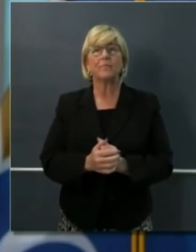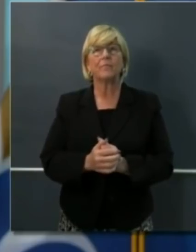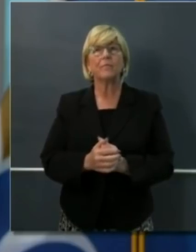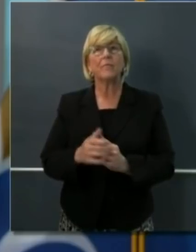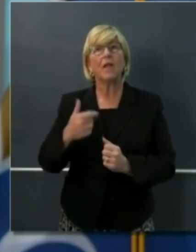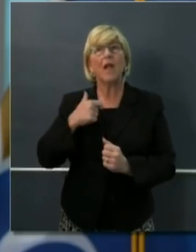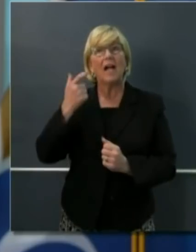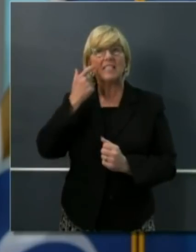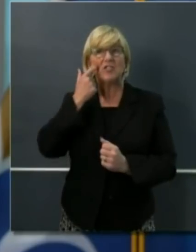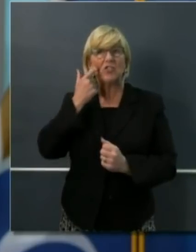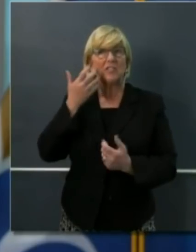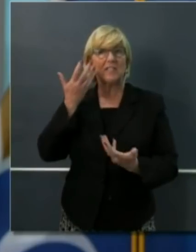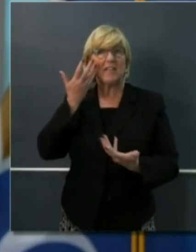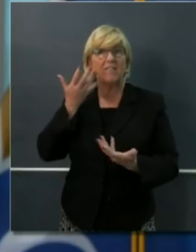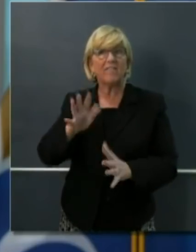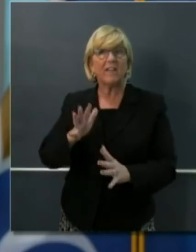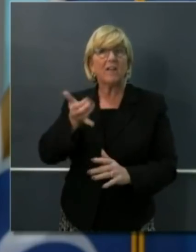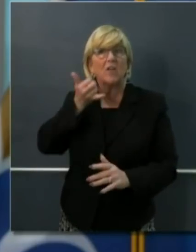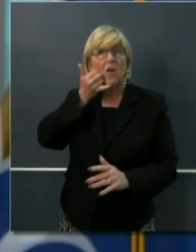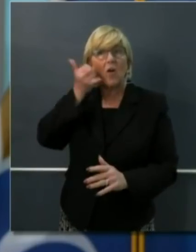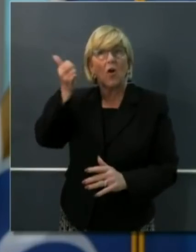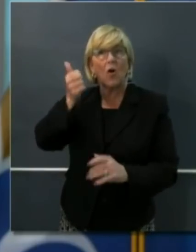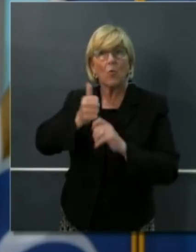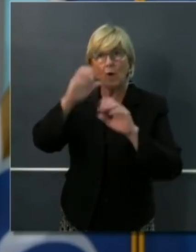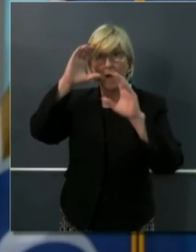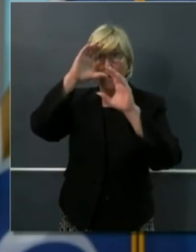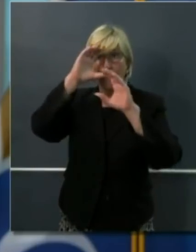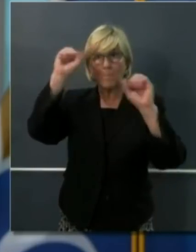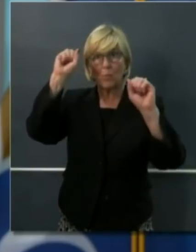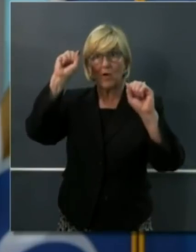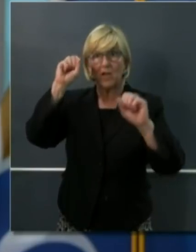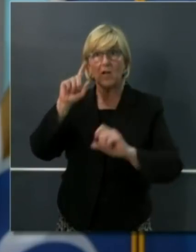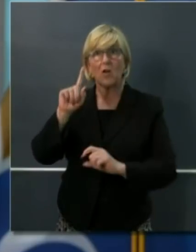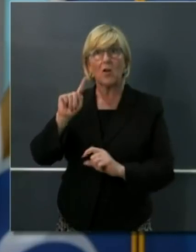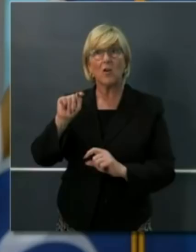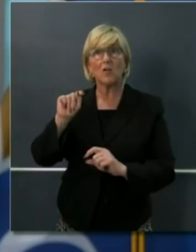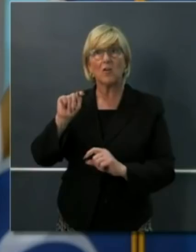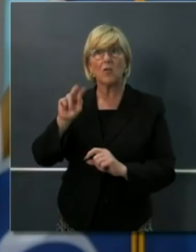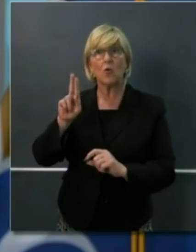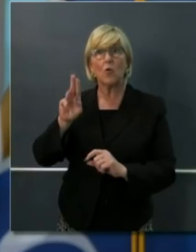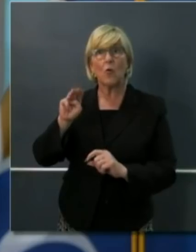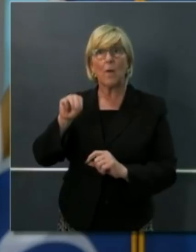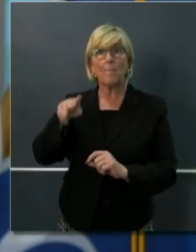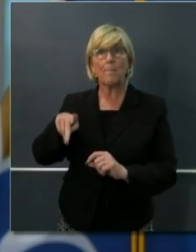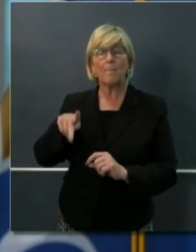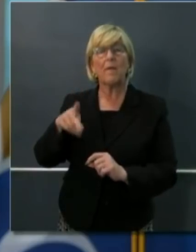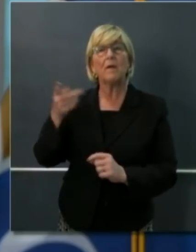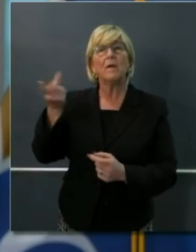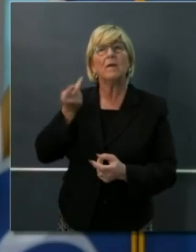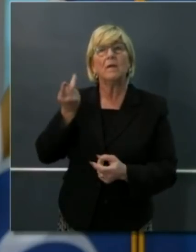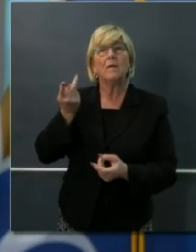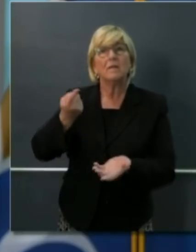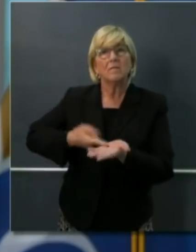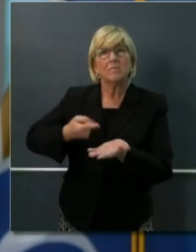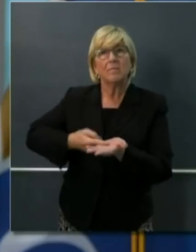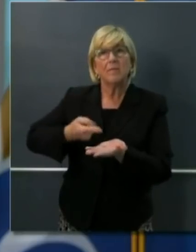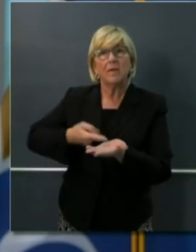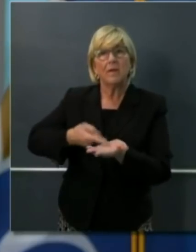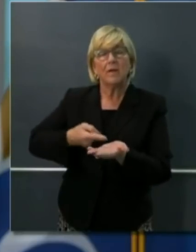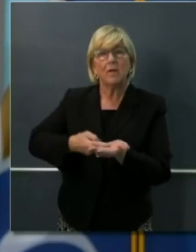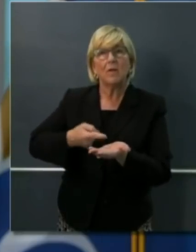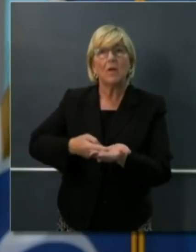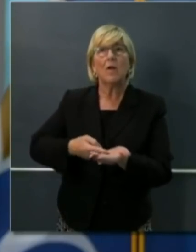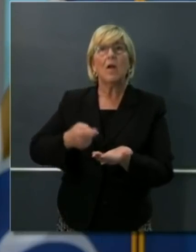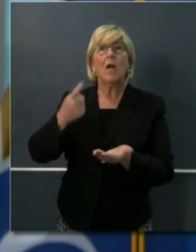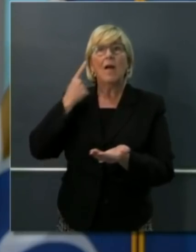with President Trump less than an hour ago. We had a very specific conversation about not just the survey but the